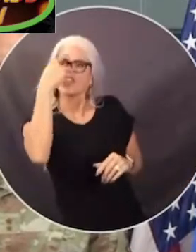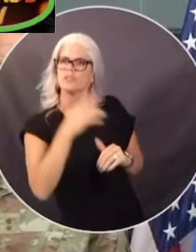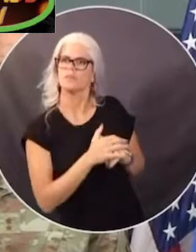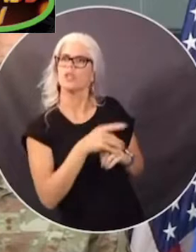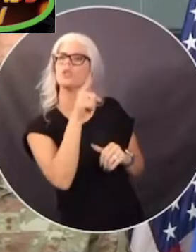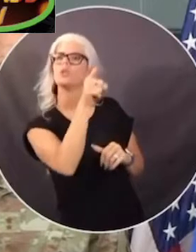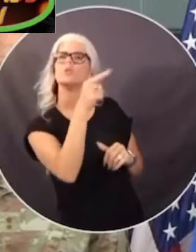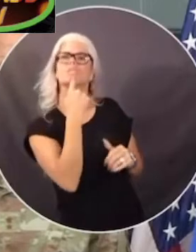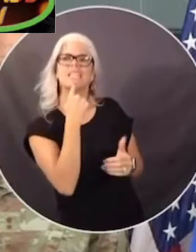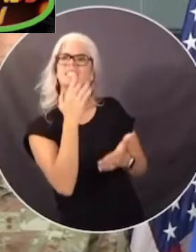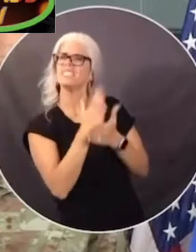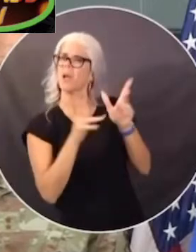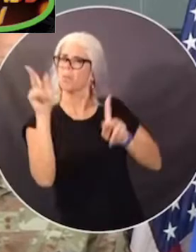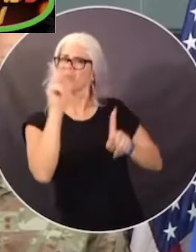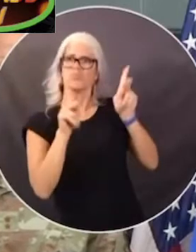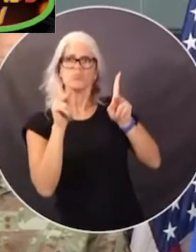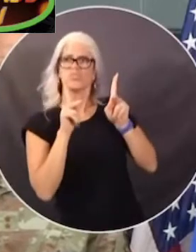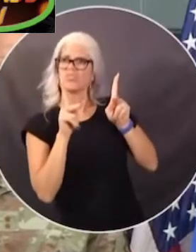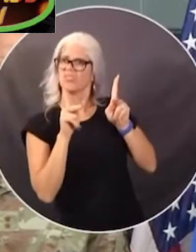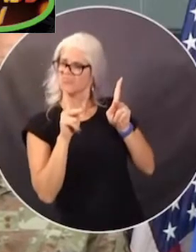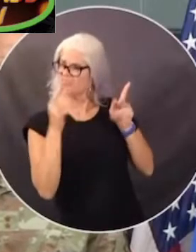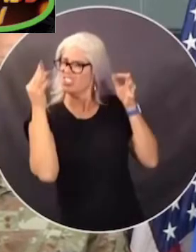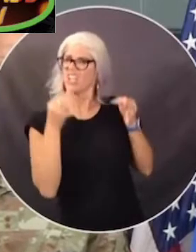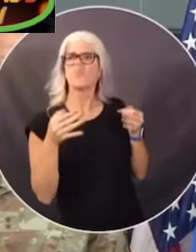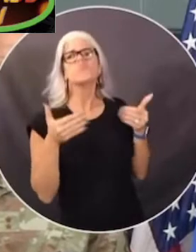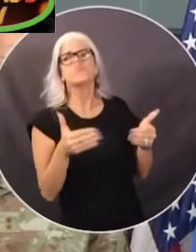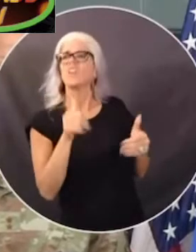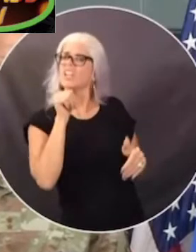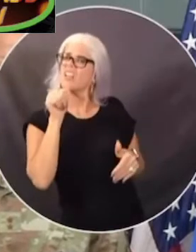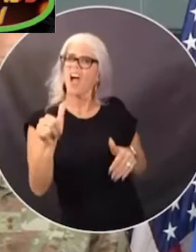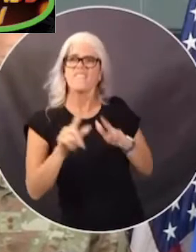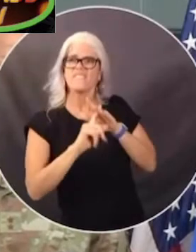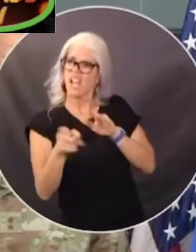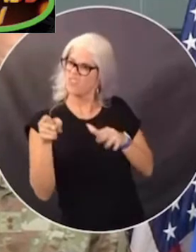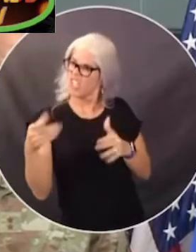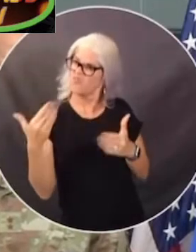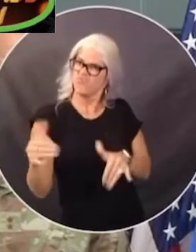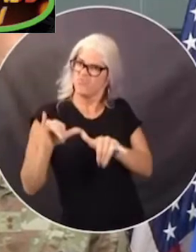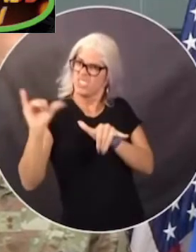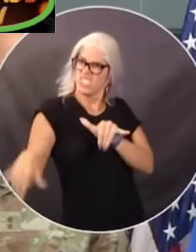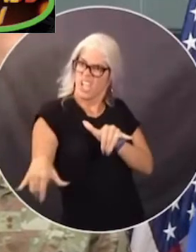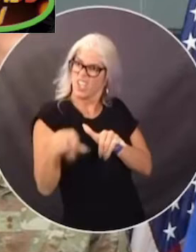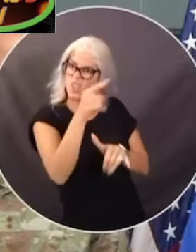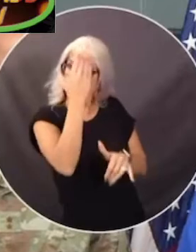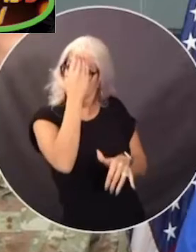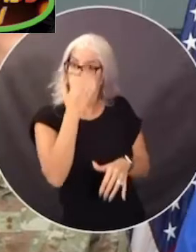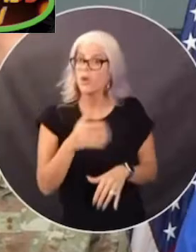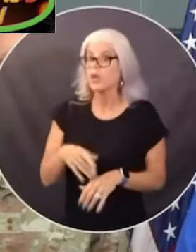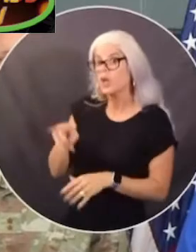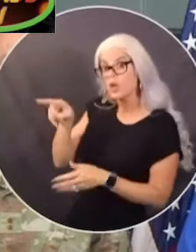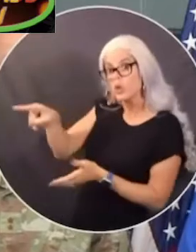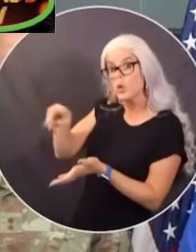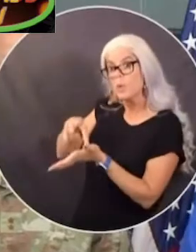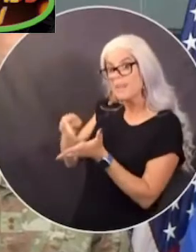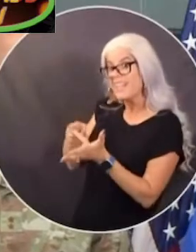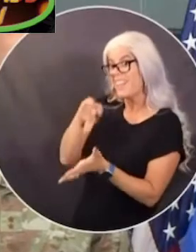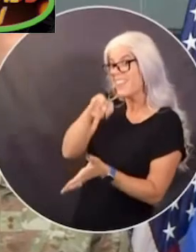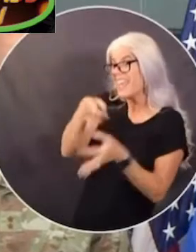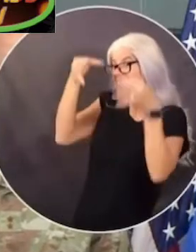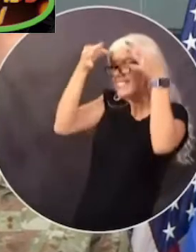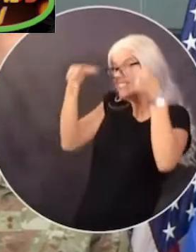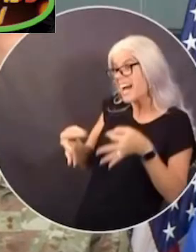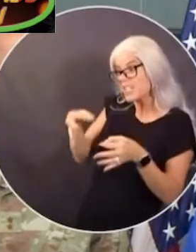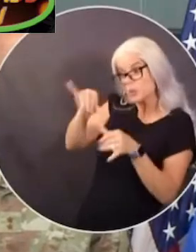in that were staying in evacuation areas. Do you have any sense? That chose to stay, you mean? That chose to stay even though they're